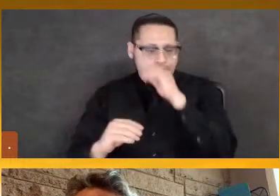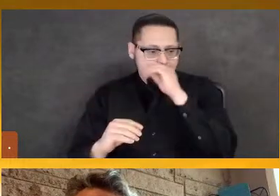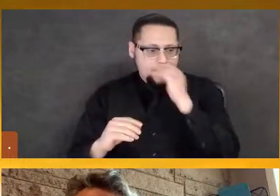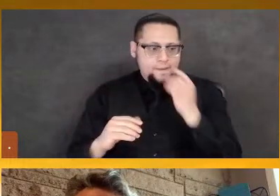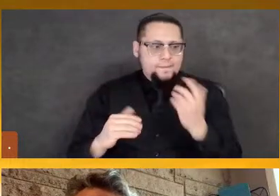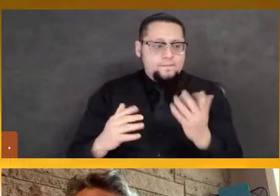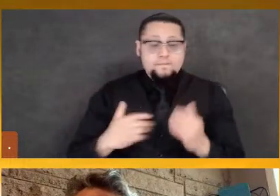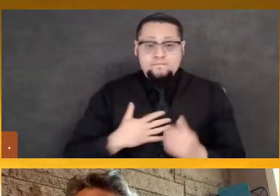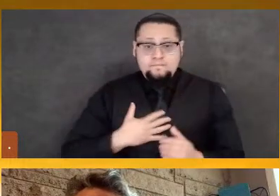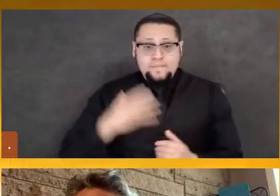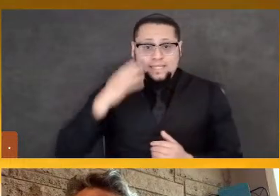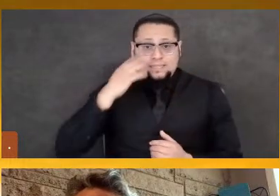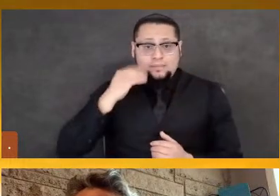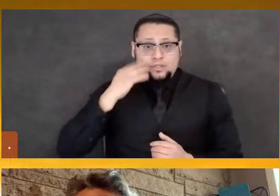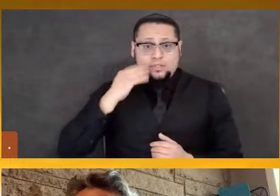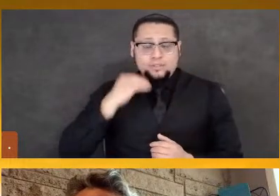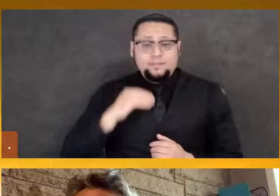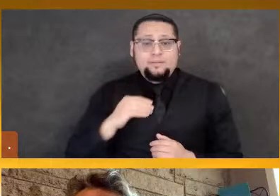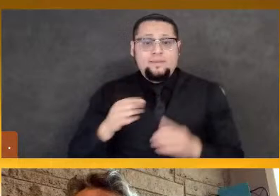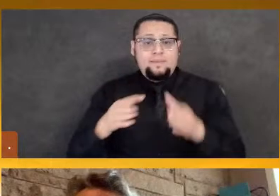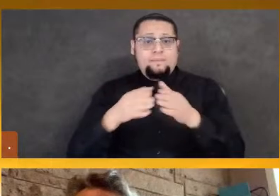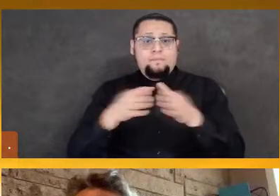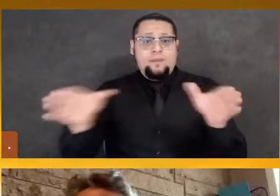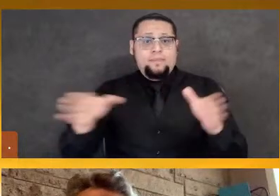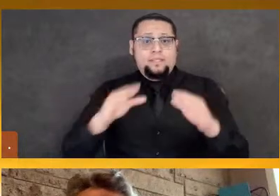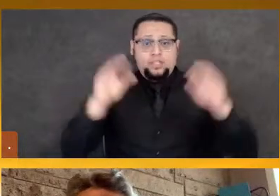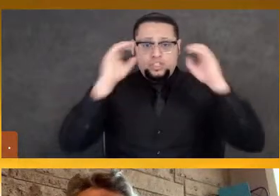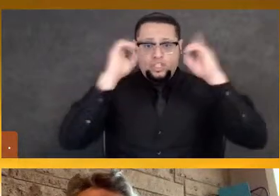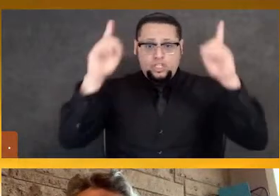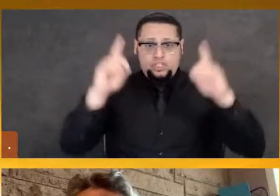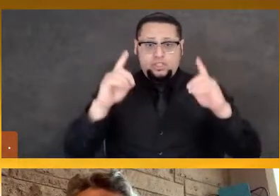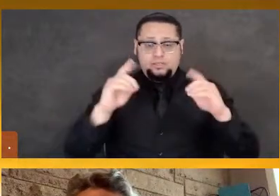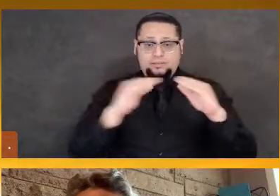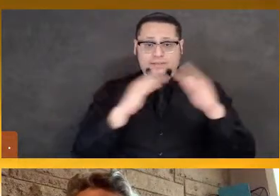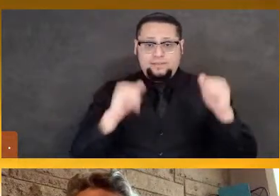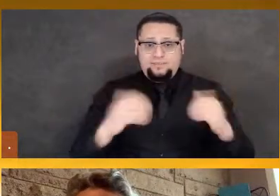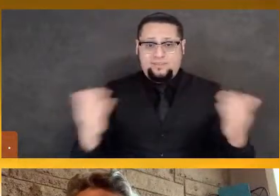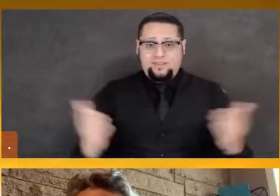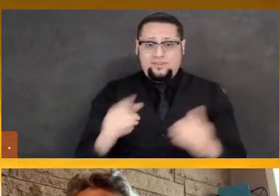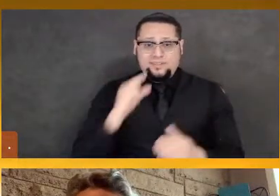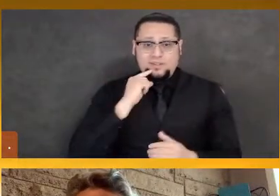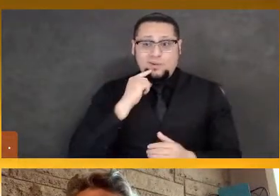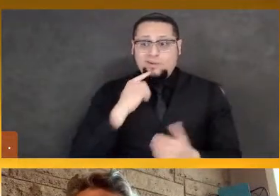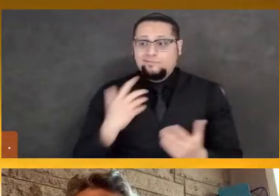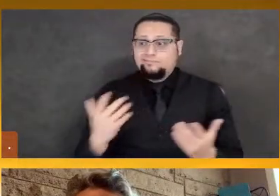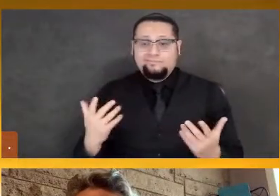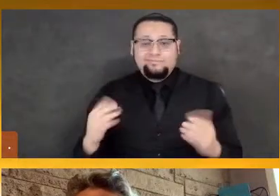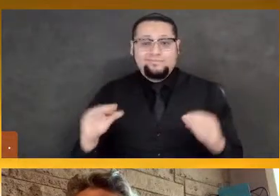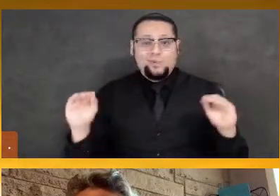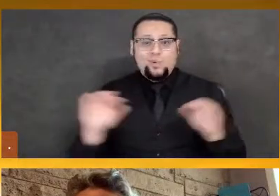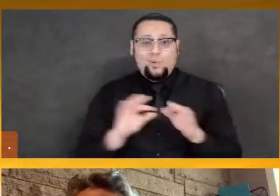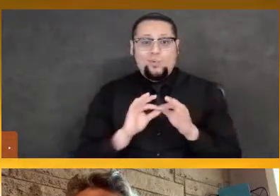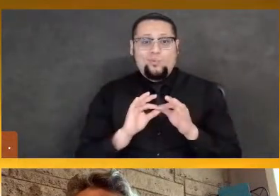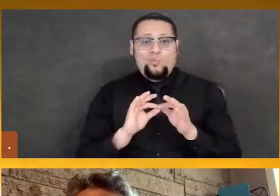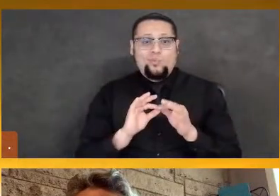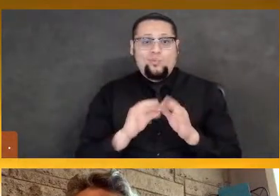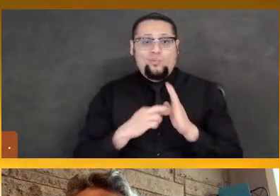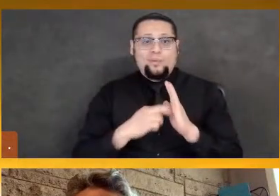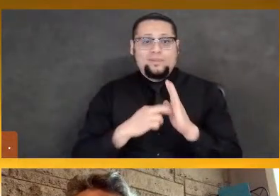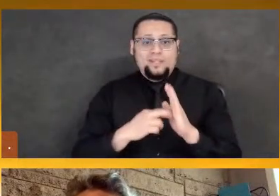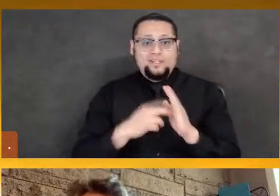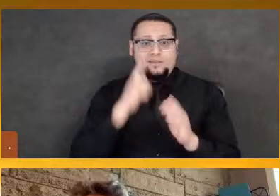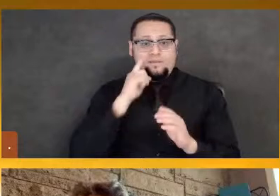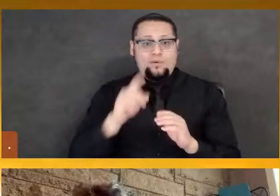my experience in the public education system in San Antonio, there really isn't a lot of representation of Indigenous people within